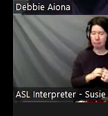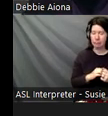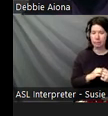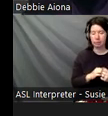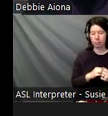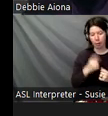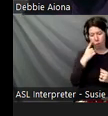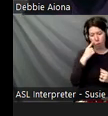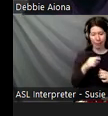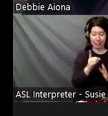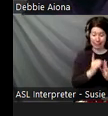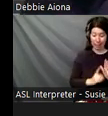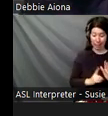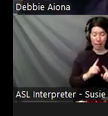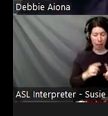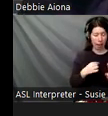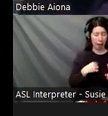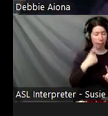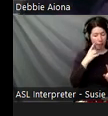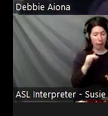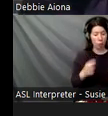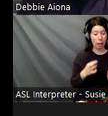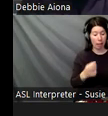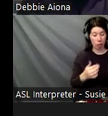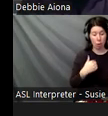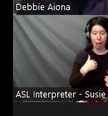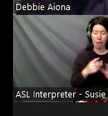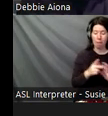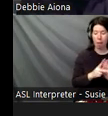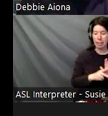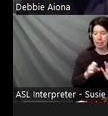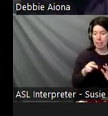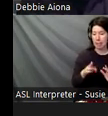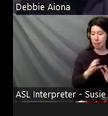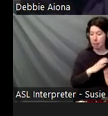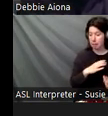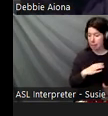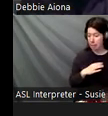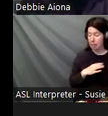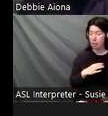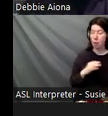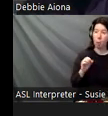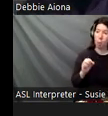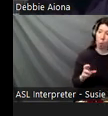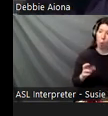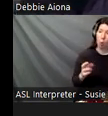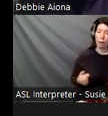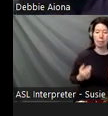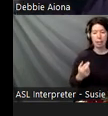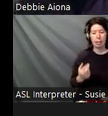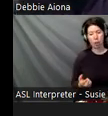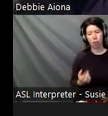in this design, but I think the recommendation of like a policy subcommittee, or maybe the recommendation is